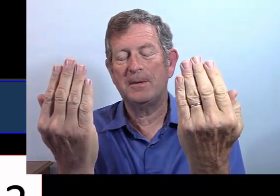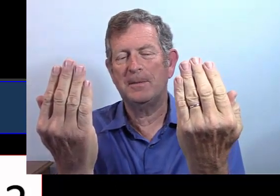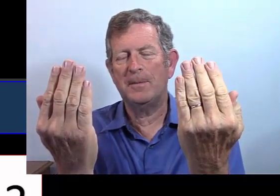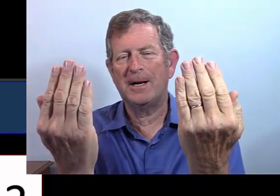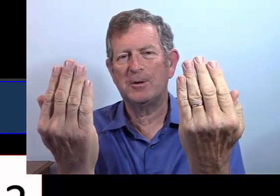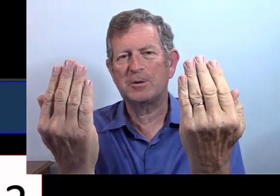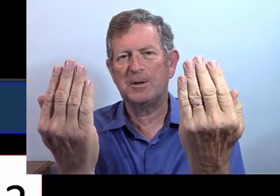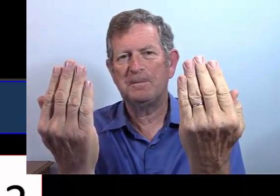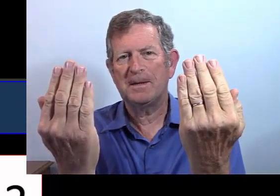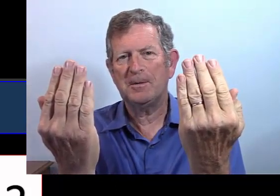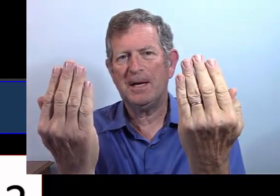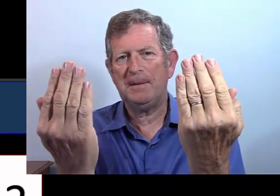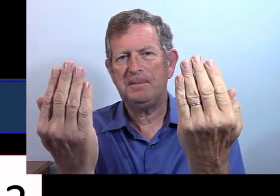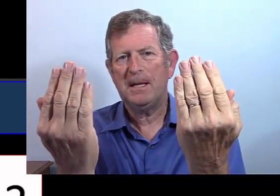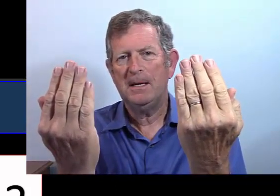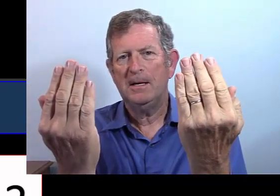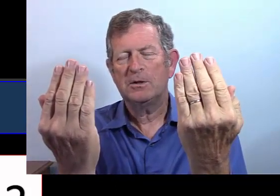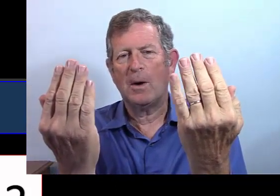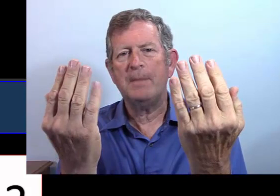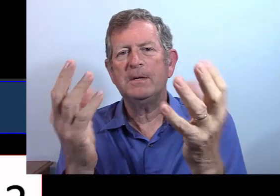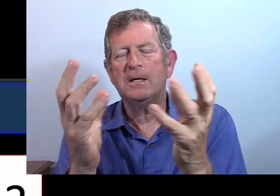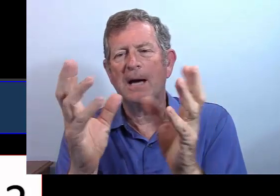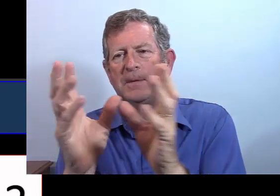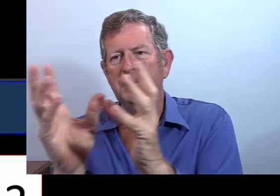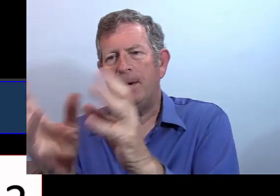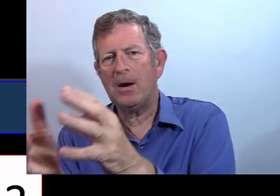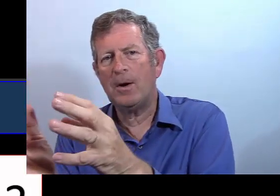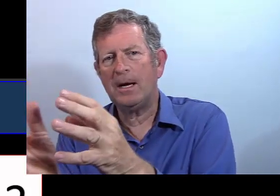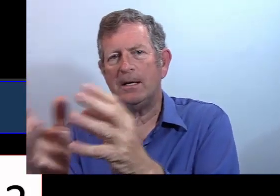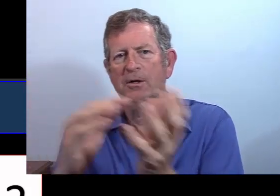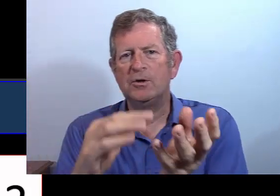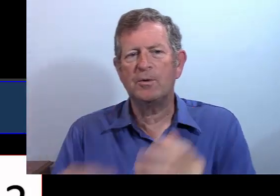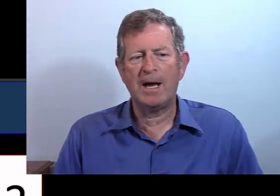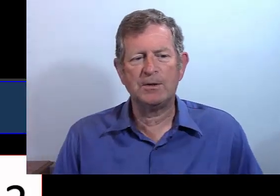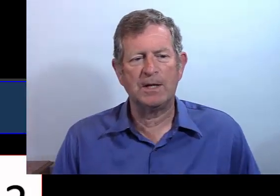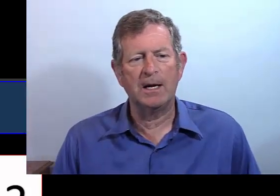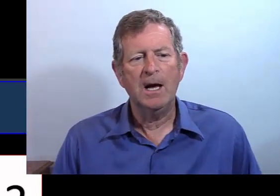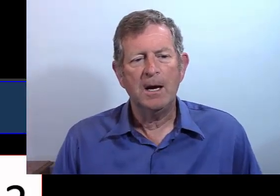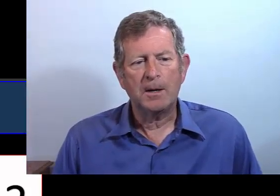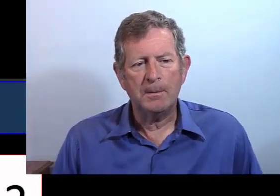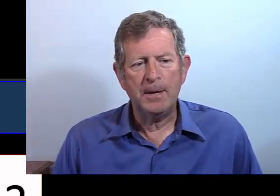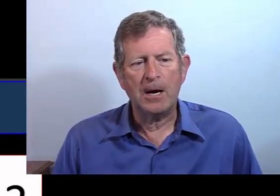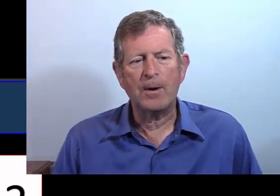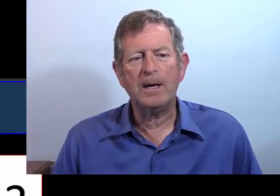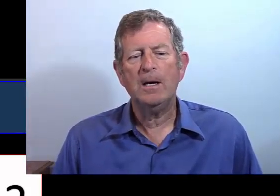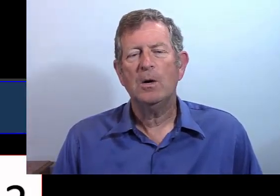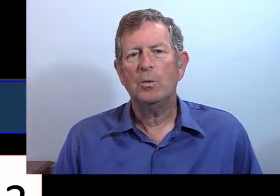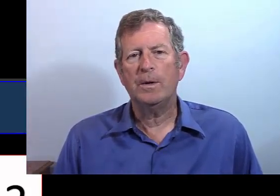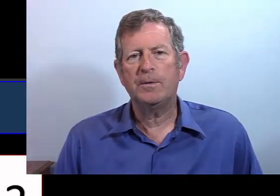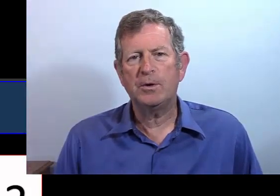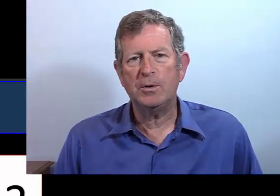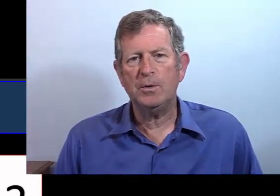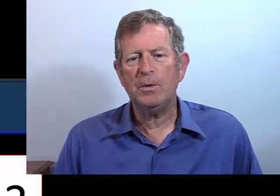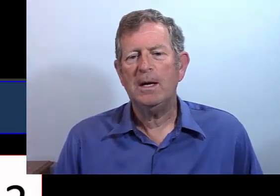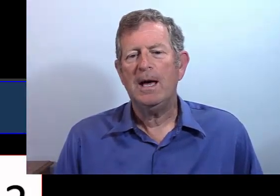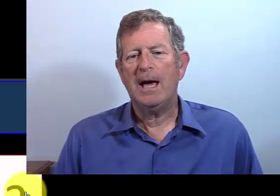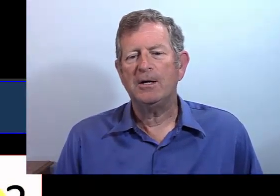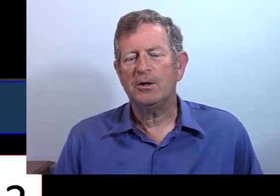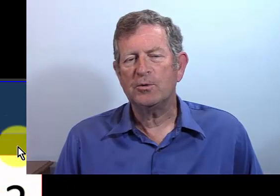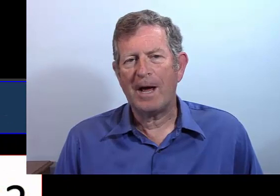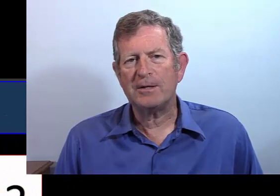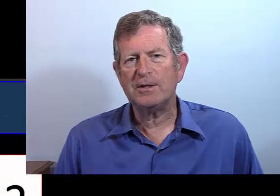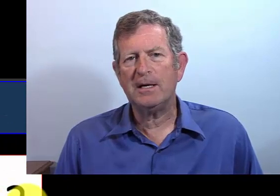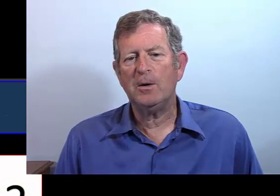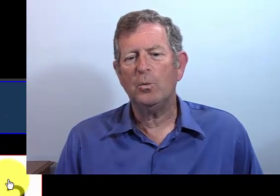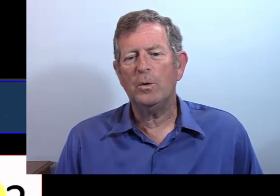or I make the bed also. Okay? So I'm comparing and contrasting. Comparing with to,